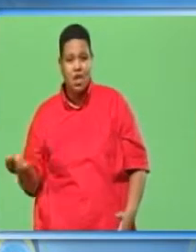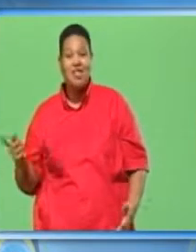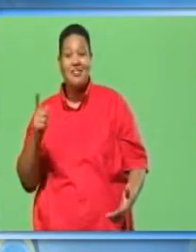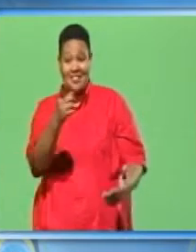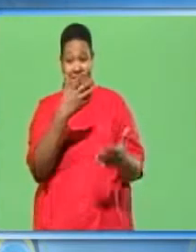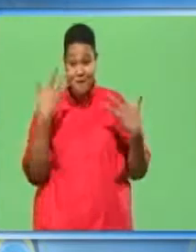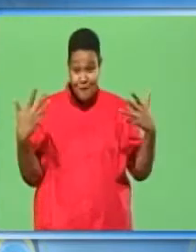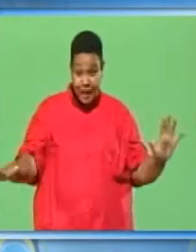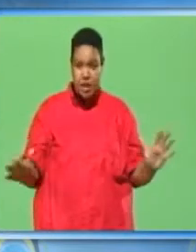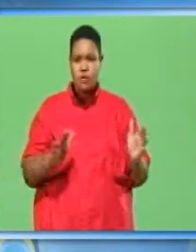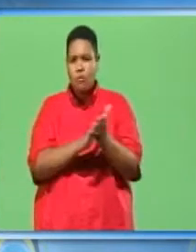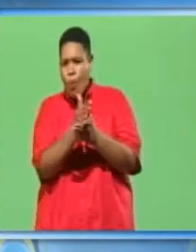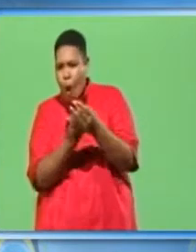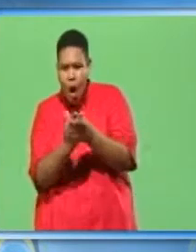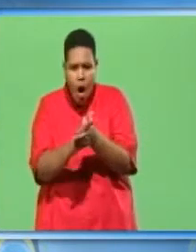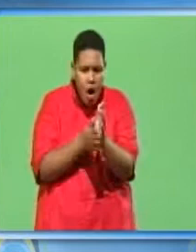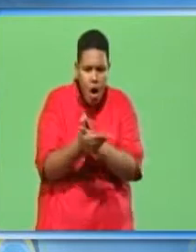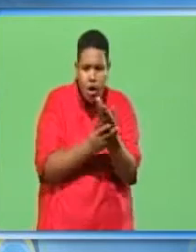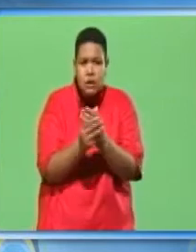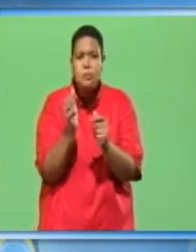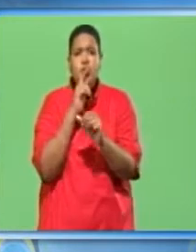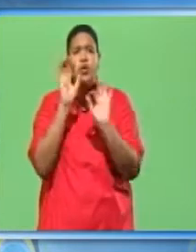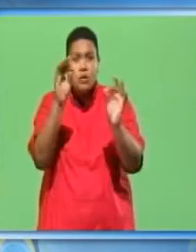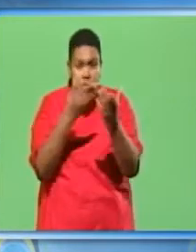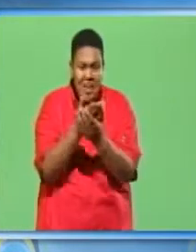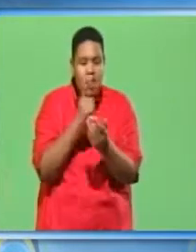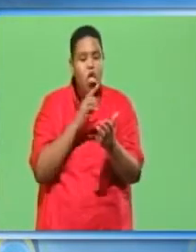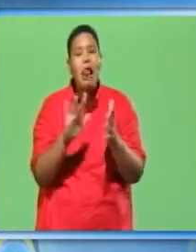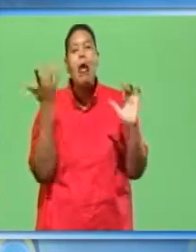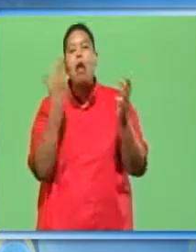hands thoroughly after using any finishing material.